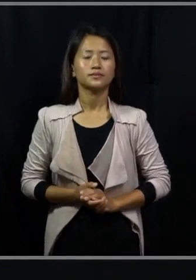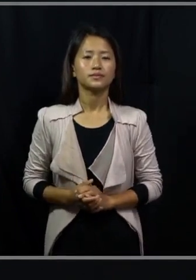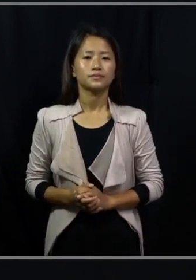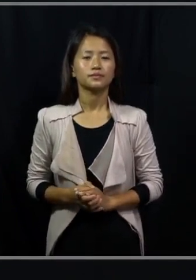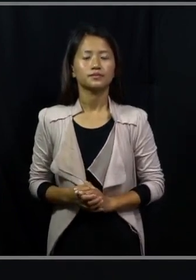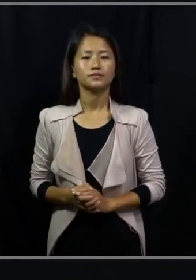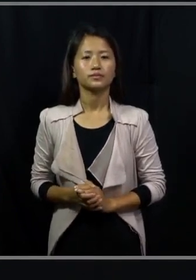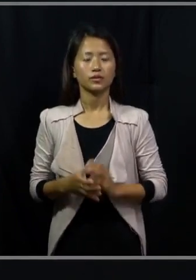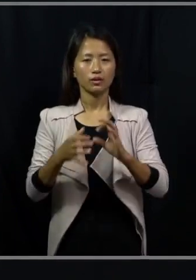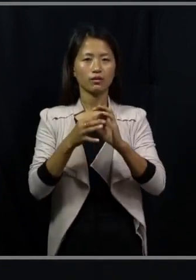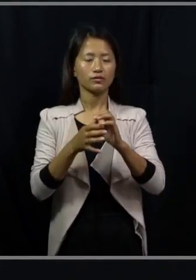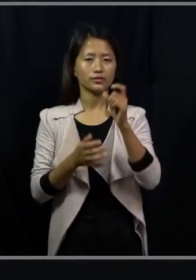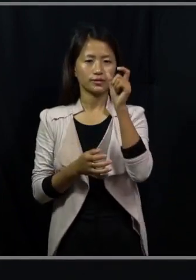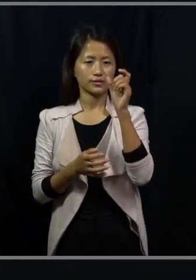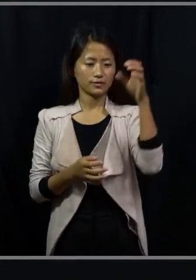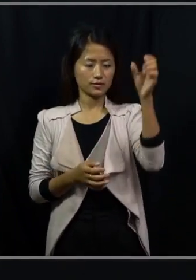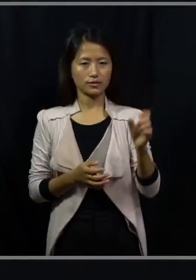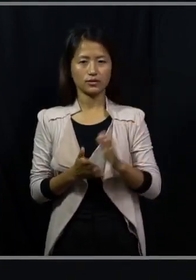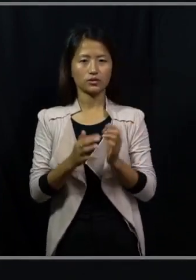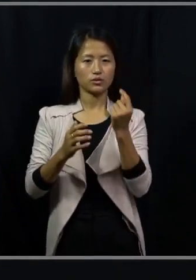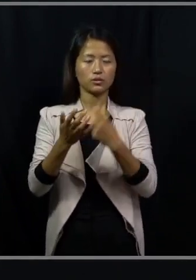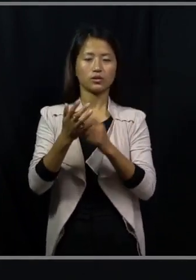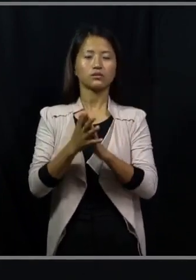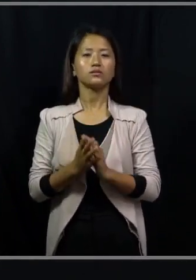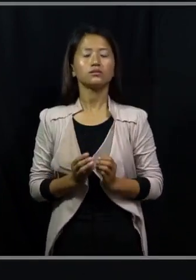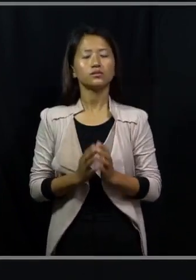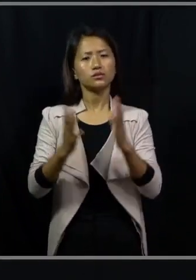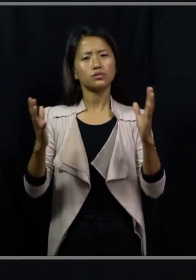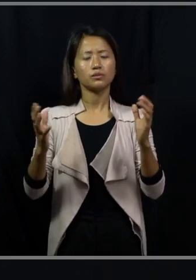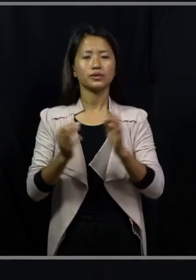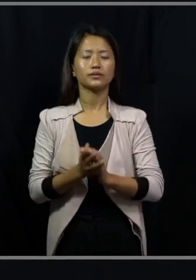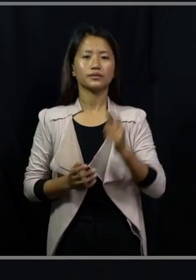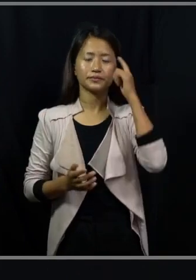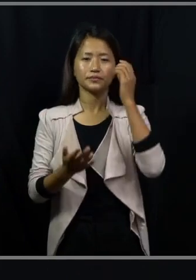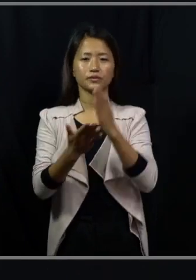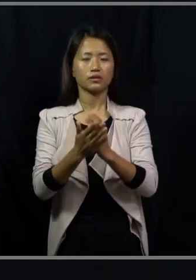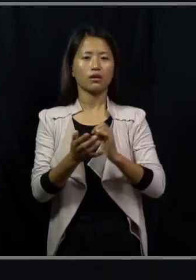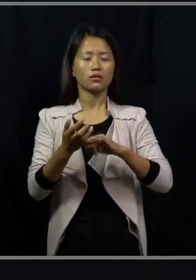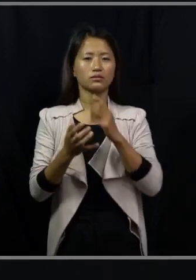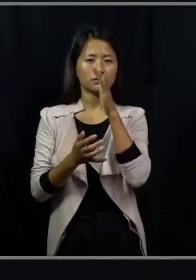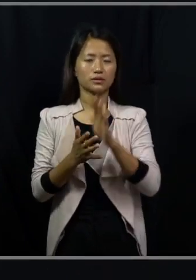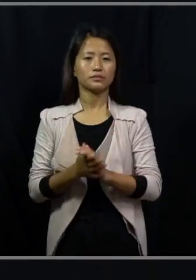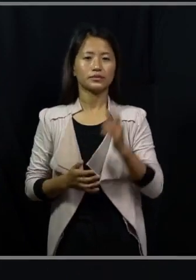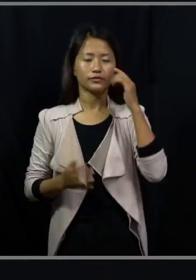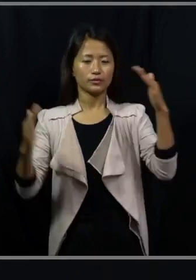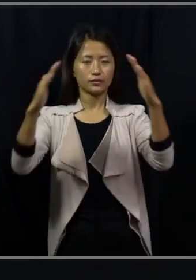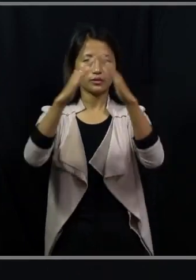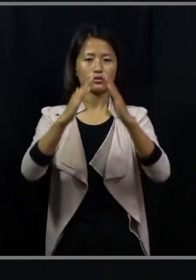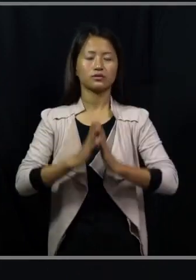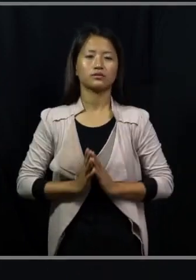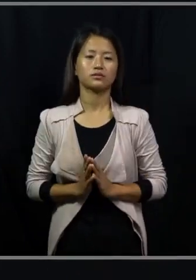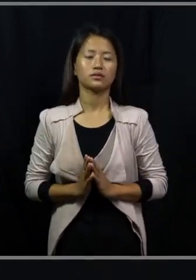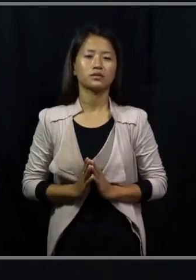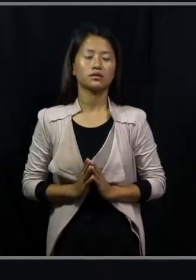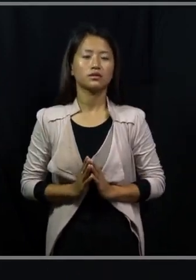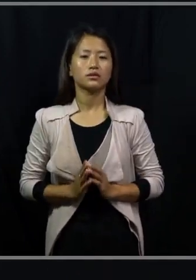tablet of the city of Ur, it has so many superstitious beliefs about the houses, okay? So it